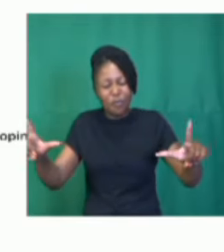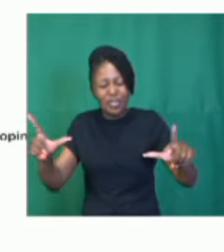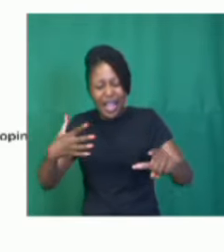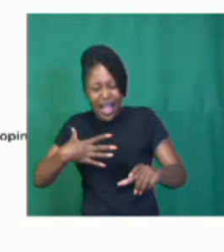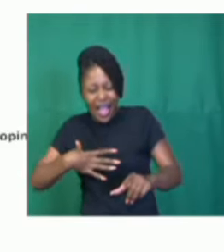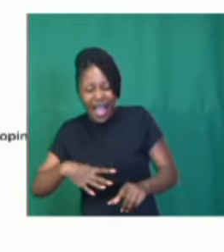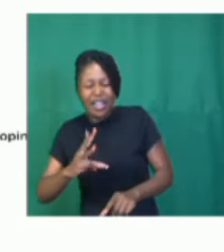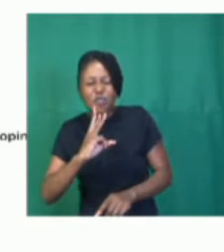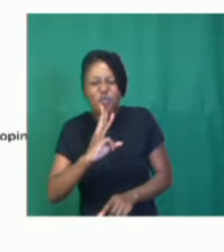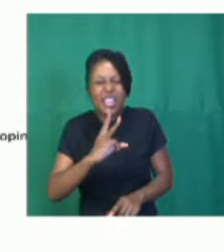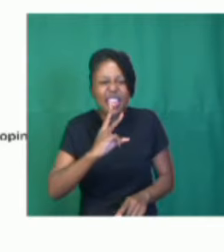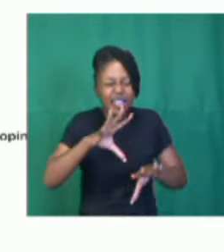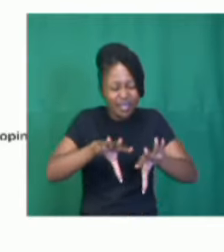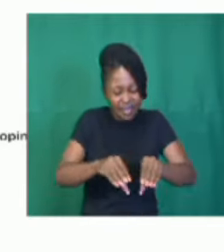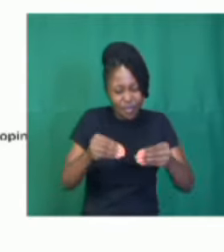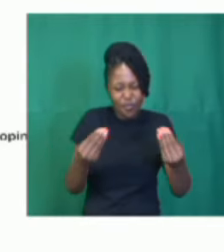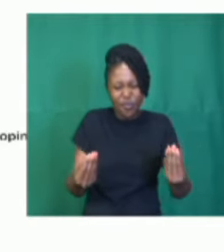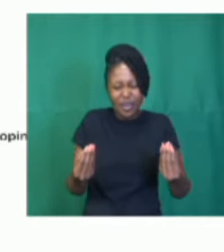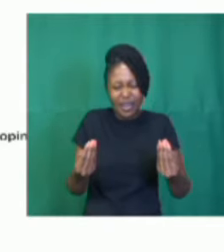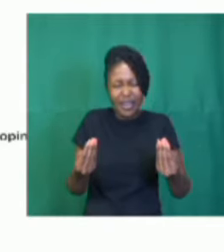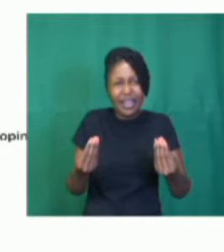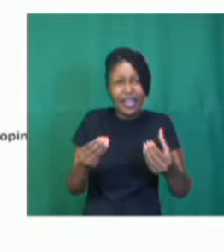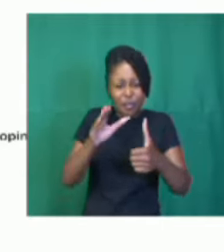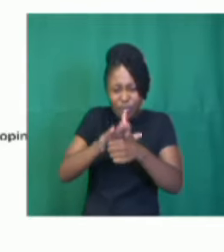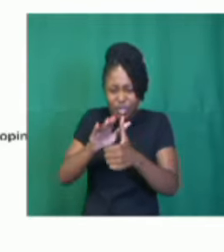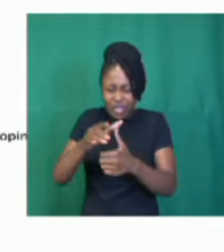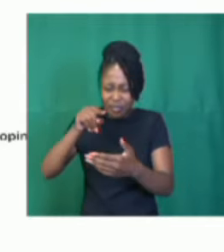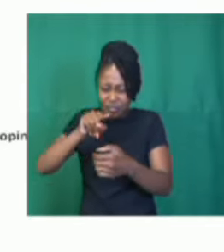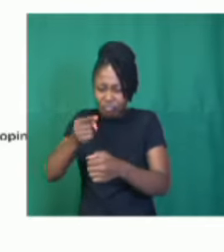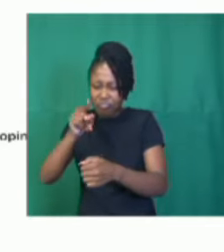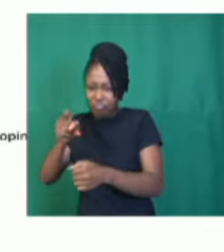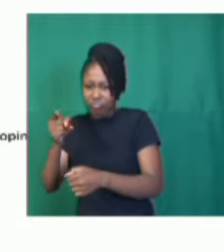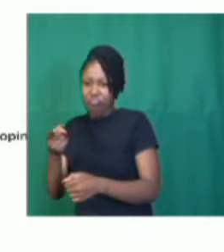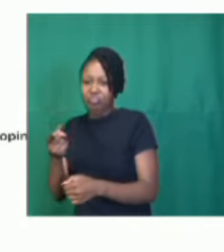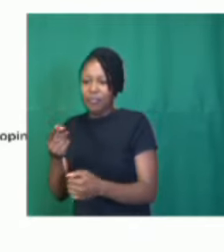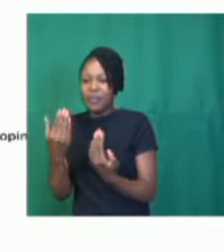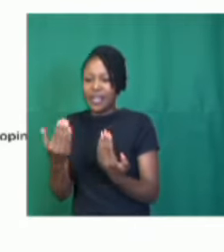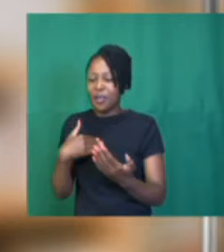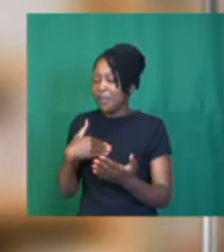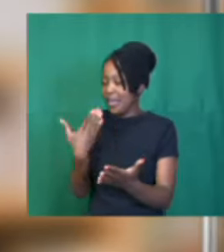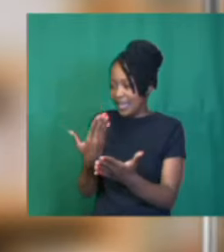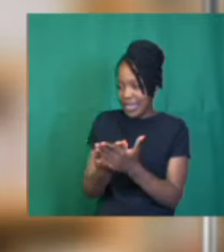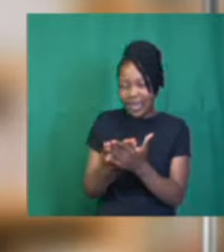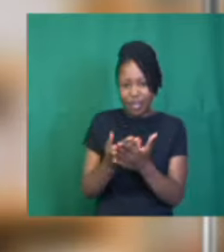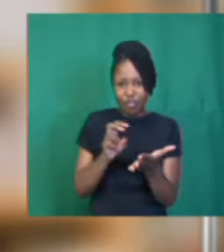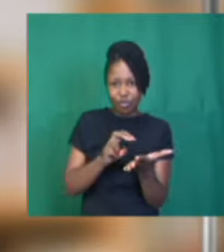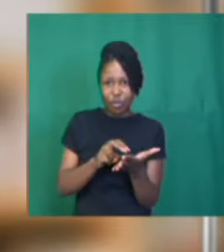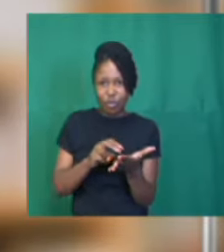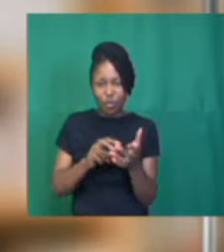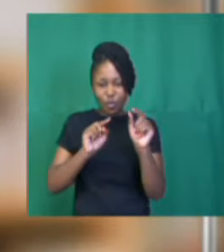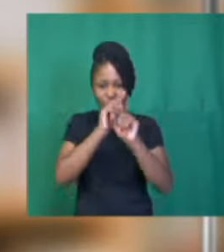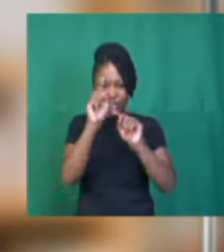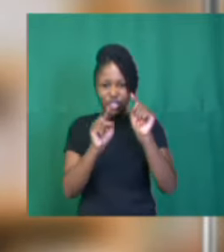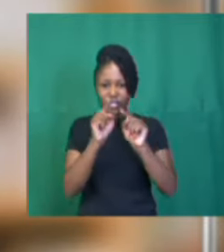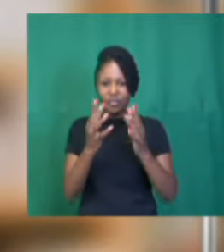to get a specific effect. I will just pause for a short question. Sorry ma'am, please may you